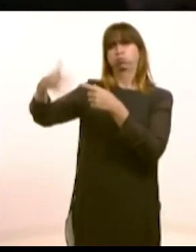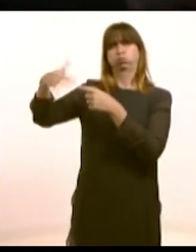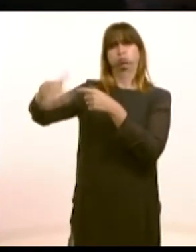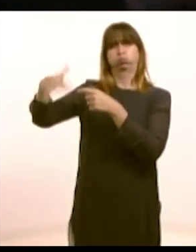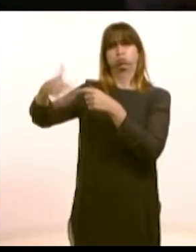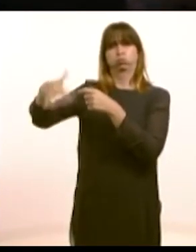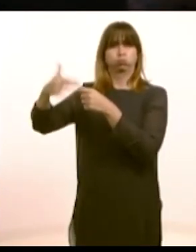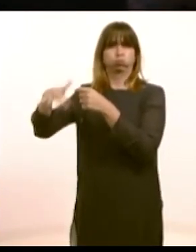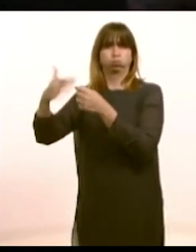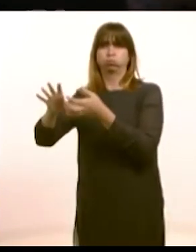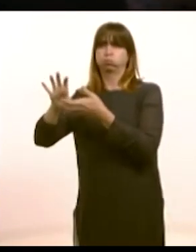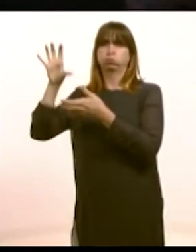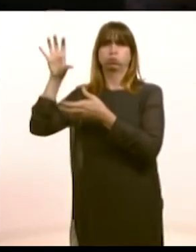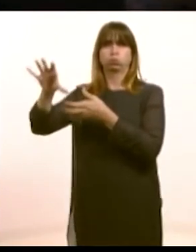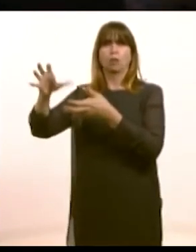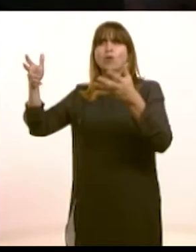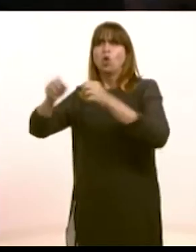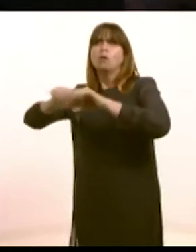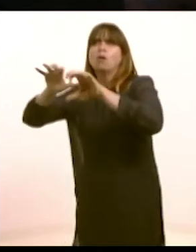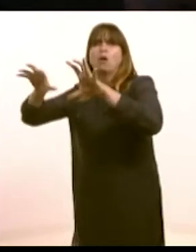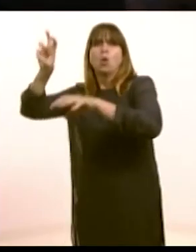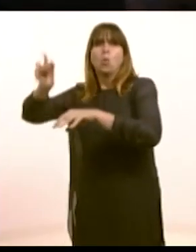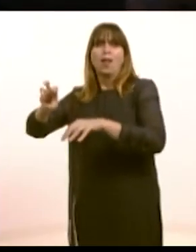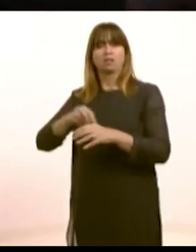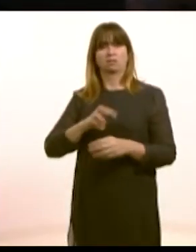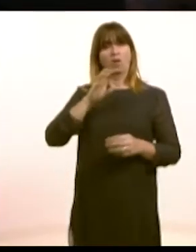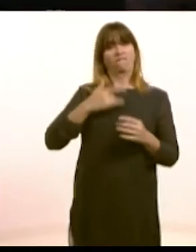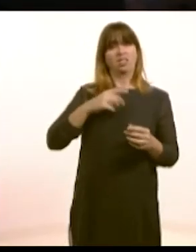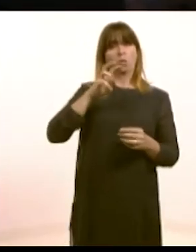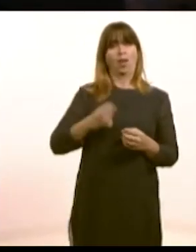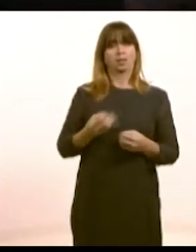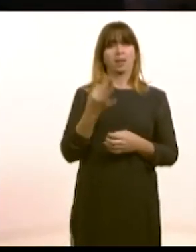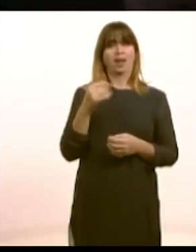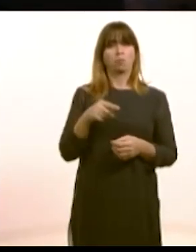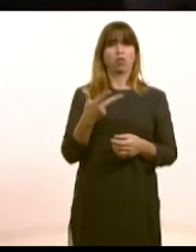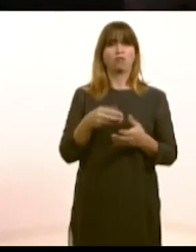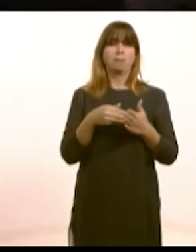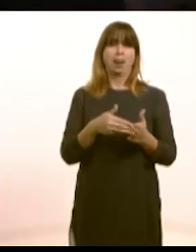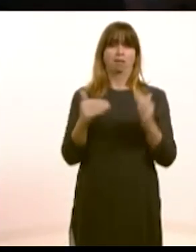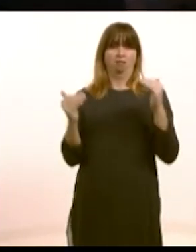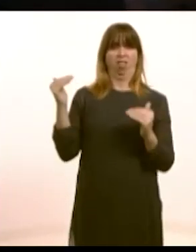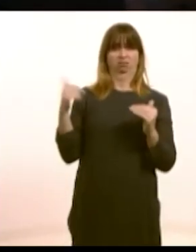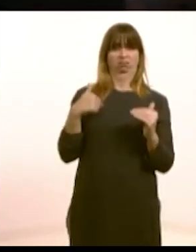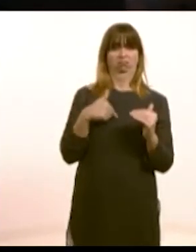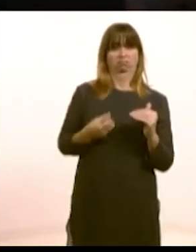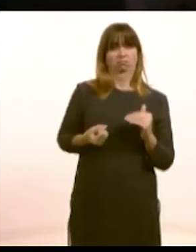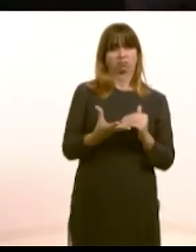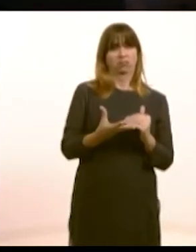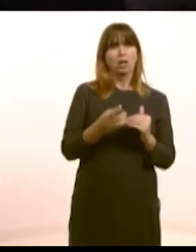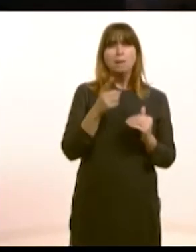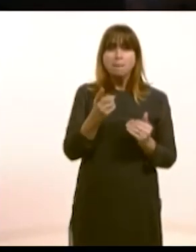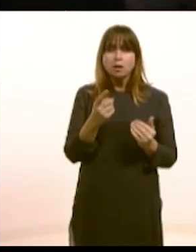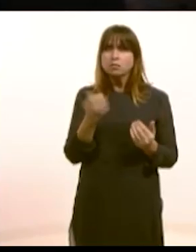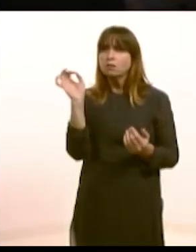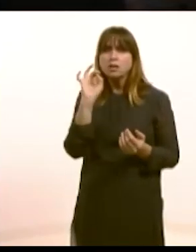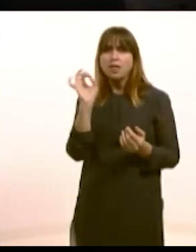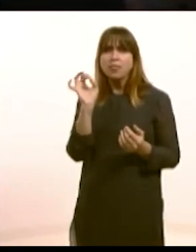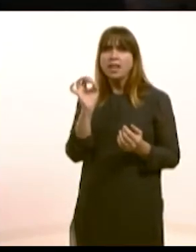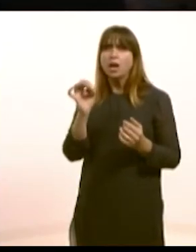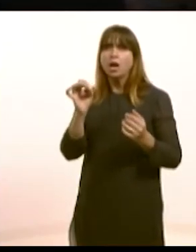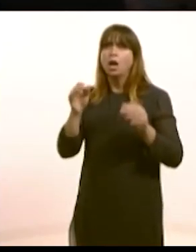Wales, £8.3 million on Wales as a whole. But none of that spend is spent specifically on promoting Mid Wales